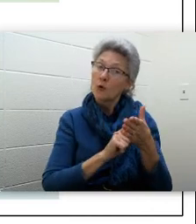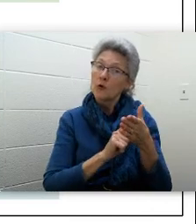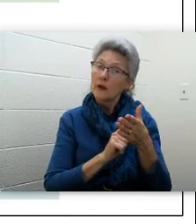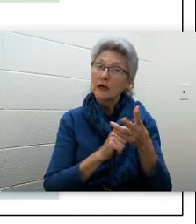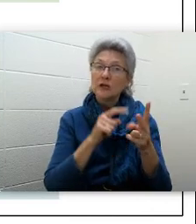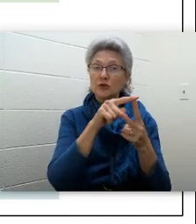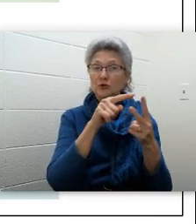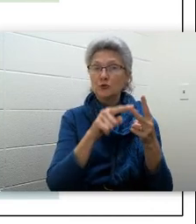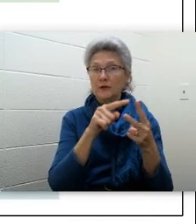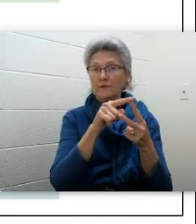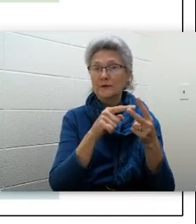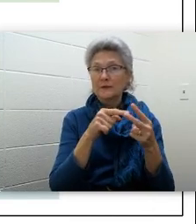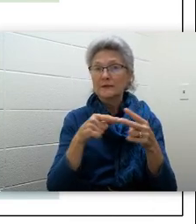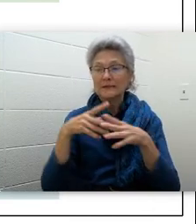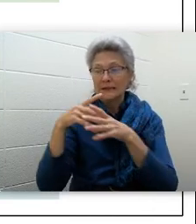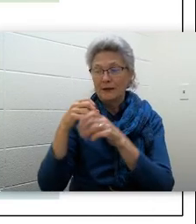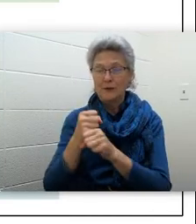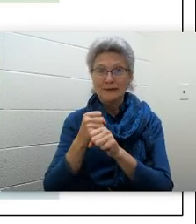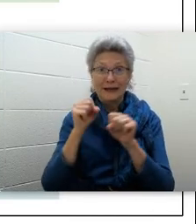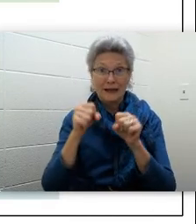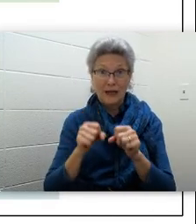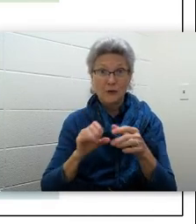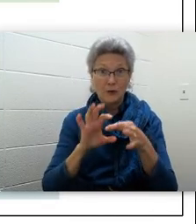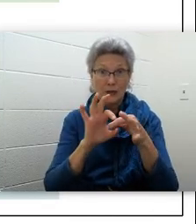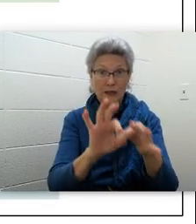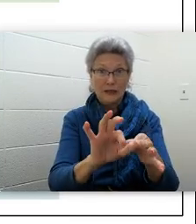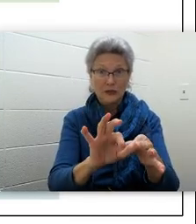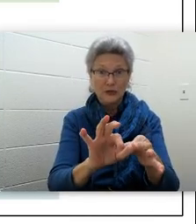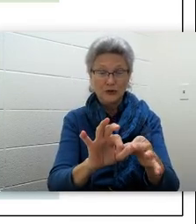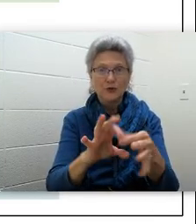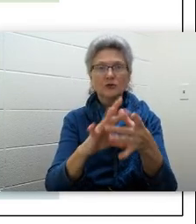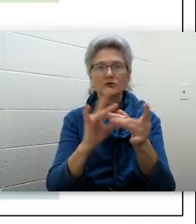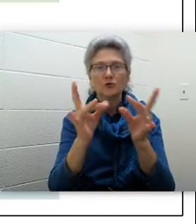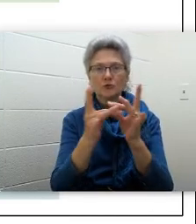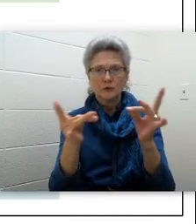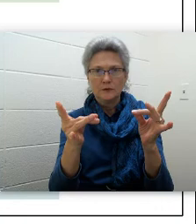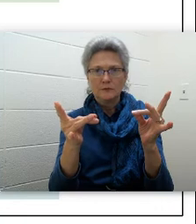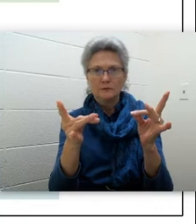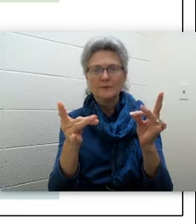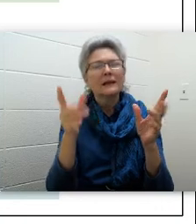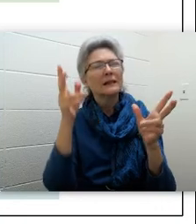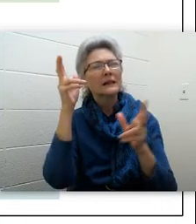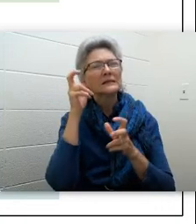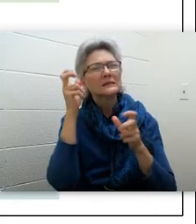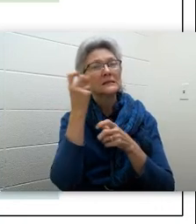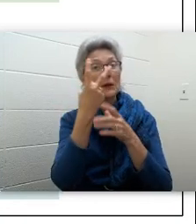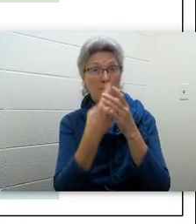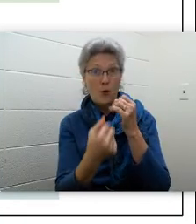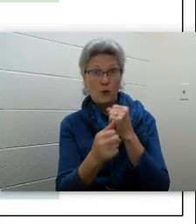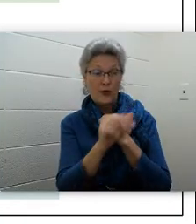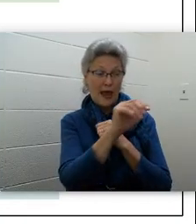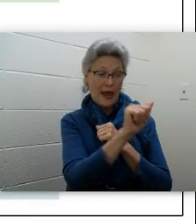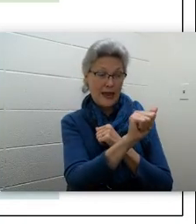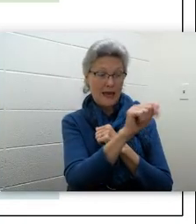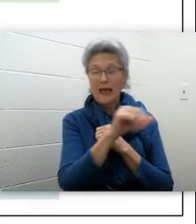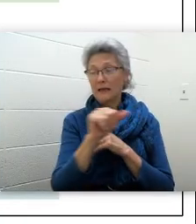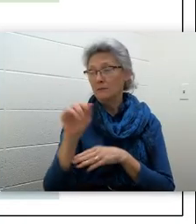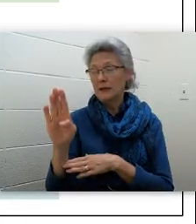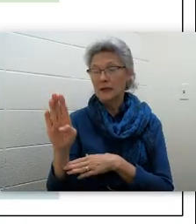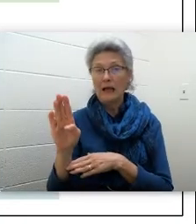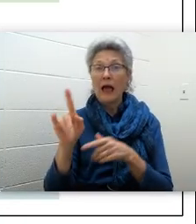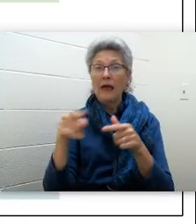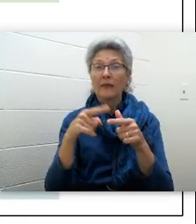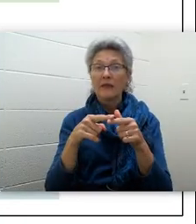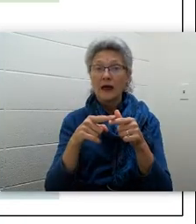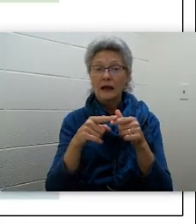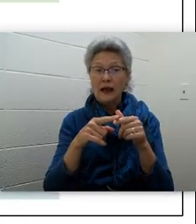two different summaries that can relate to our text. Listen to both A and B. Then